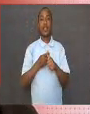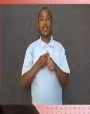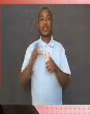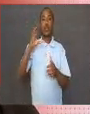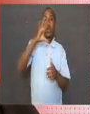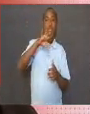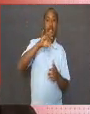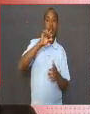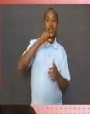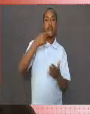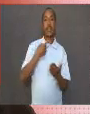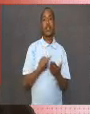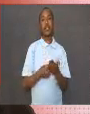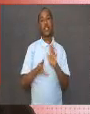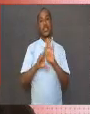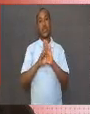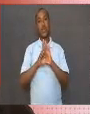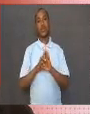discover this law.